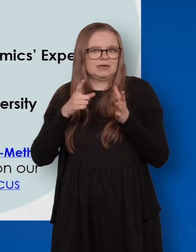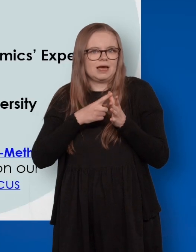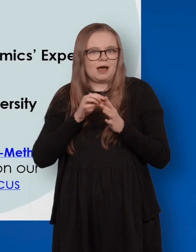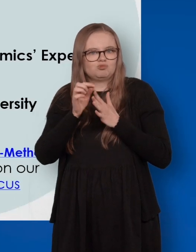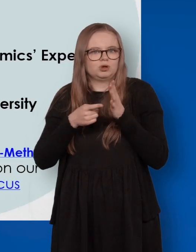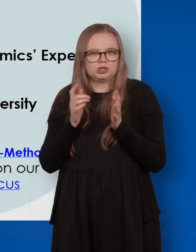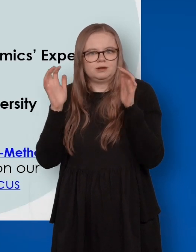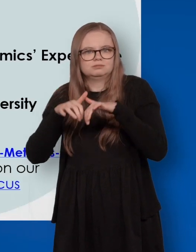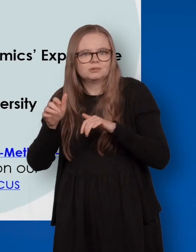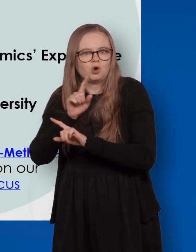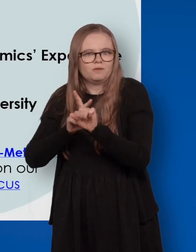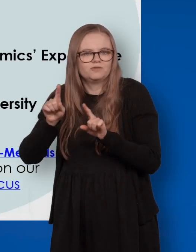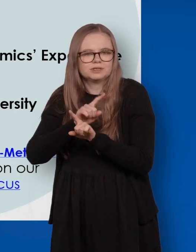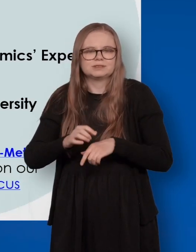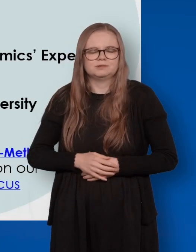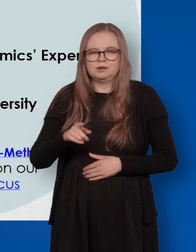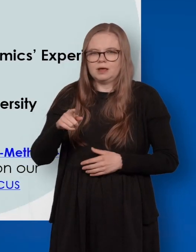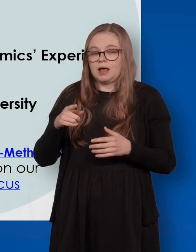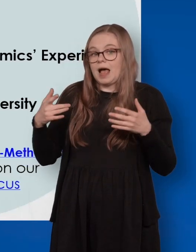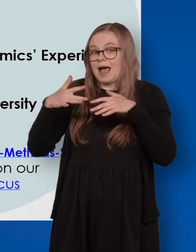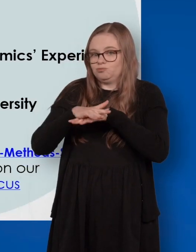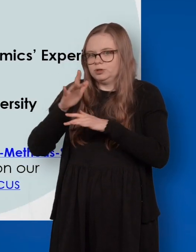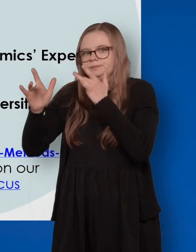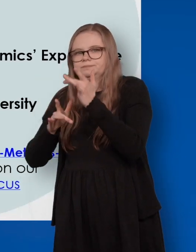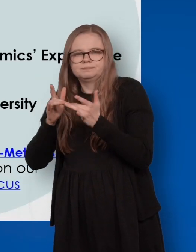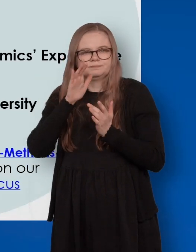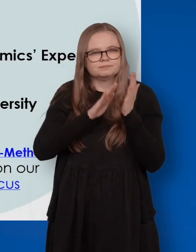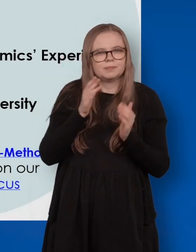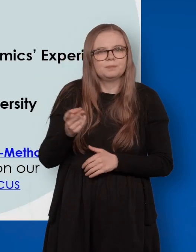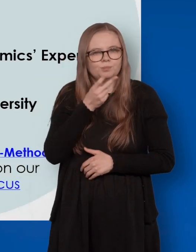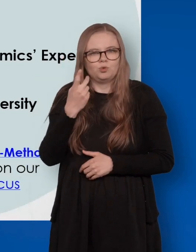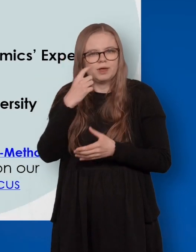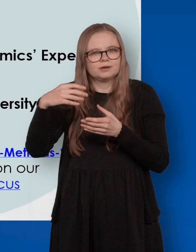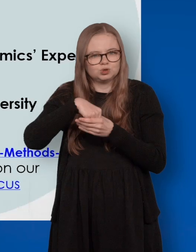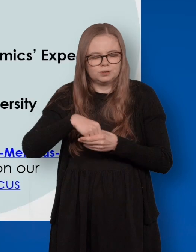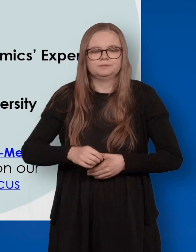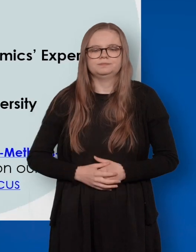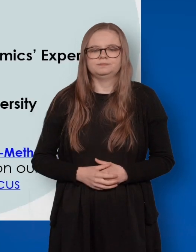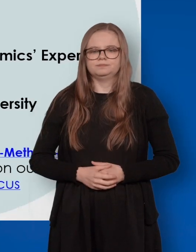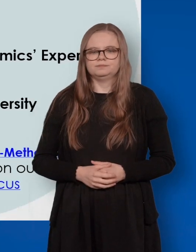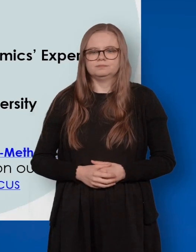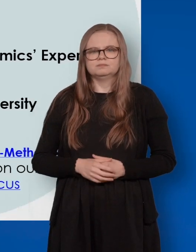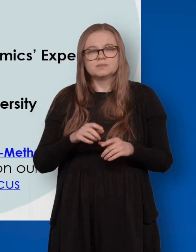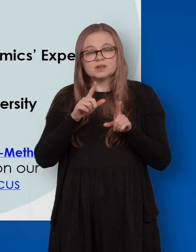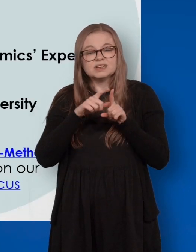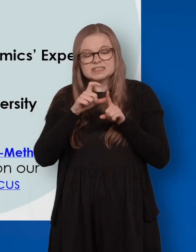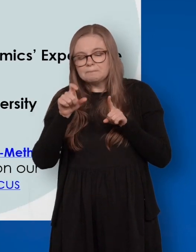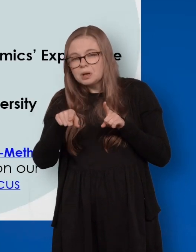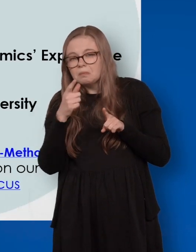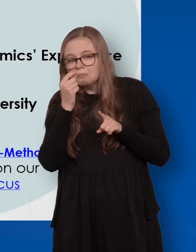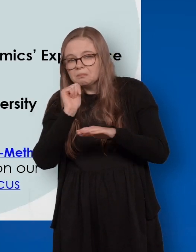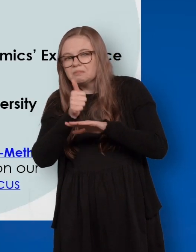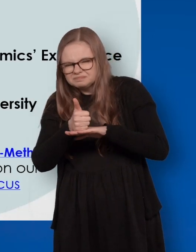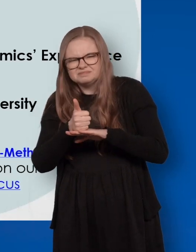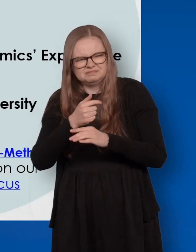symposium or conference, which will be hybrid, so you can join us online for that. And whether we have one in December we're